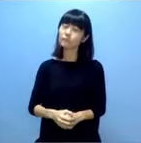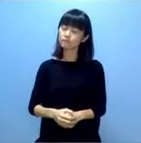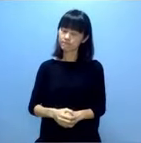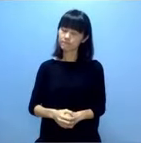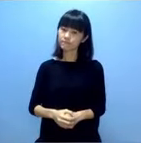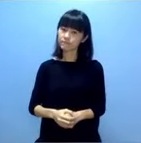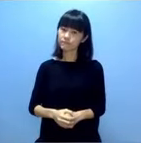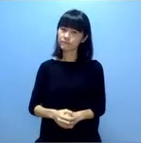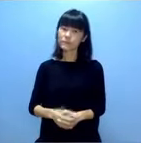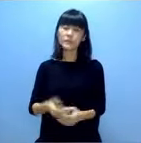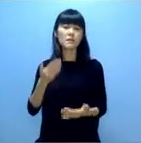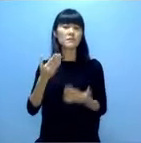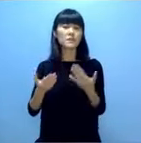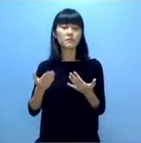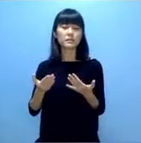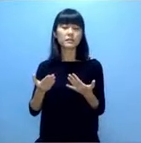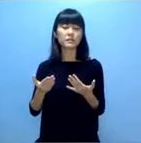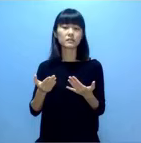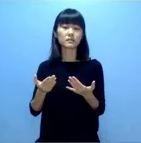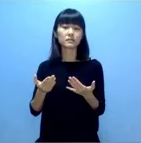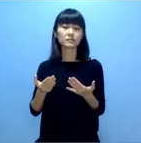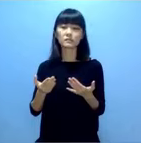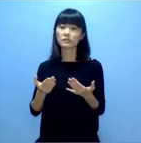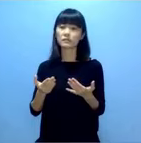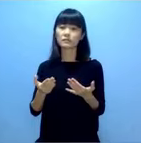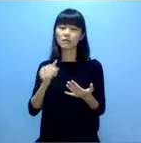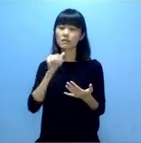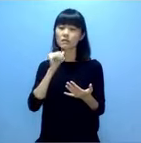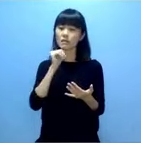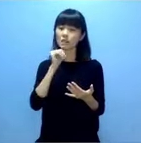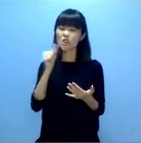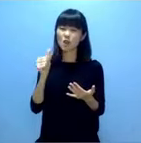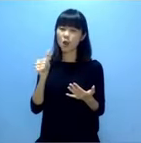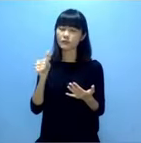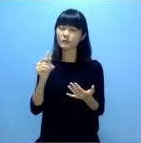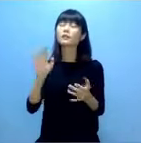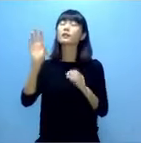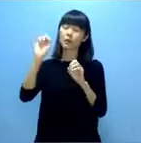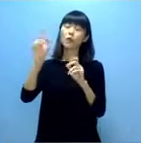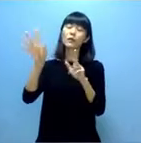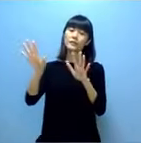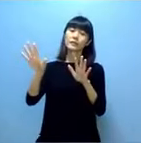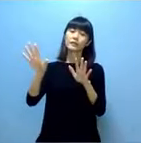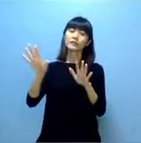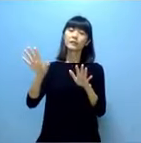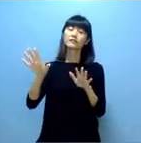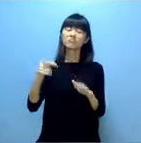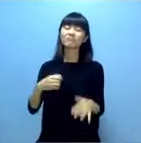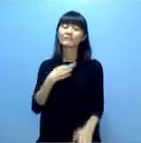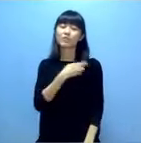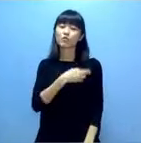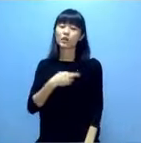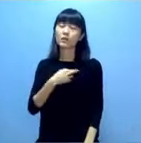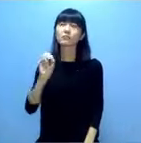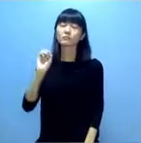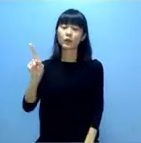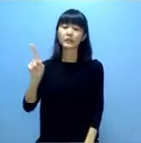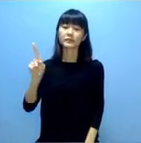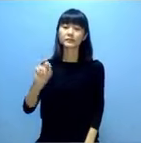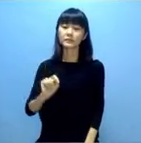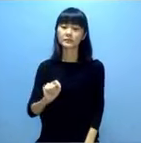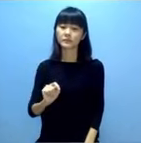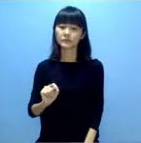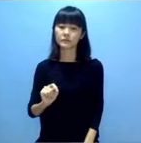Maybe this is not so much. Okay, yeah. Actually, I would say it is quite a regrettable moment.